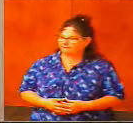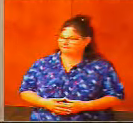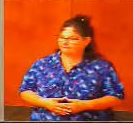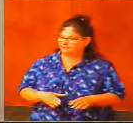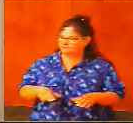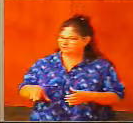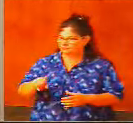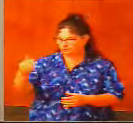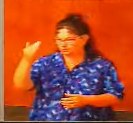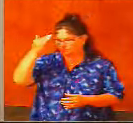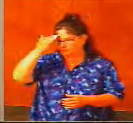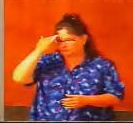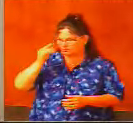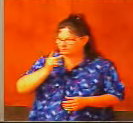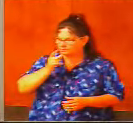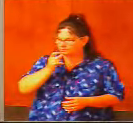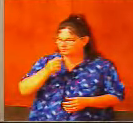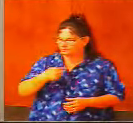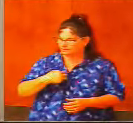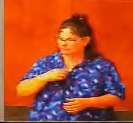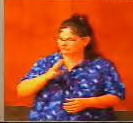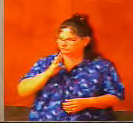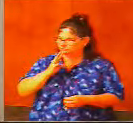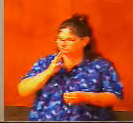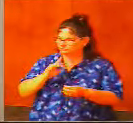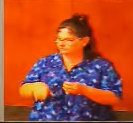Do you know who I'm talking about?